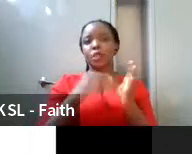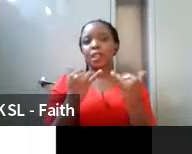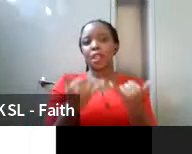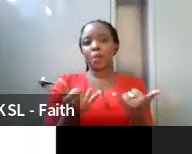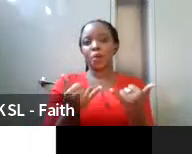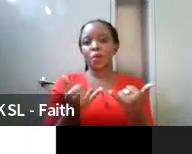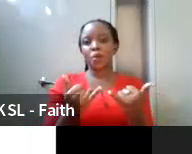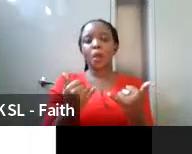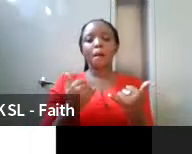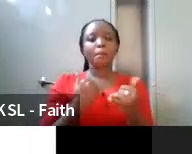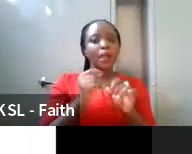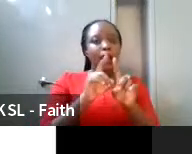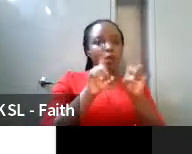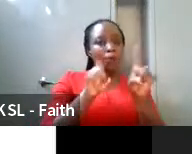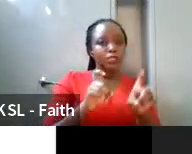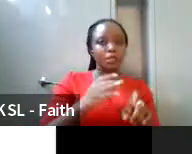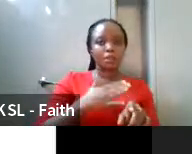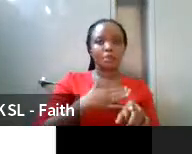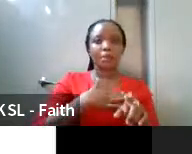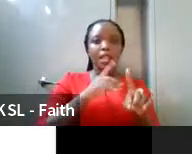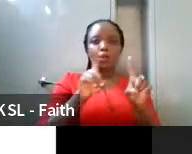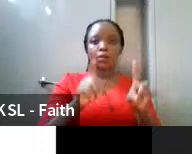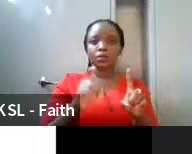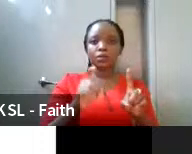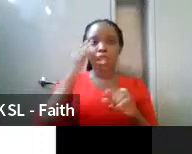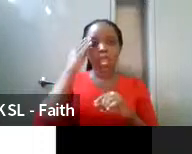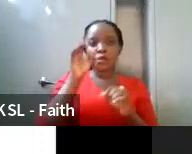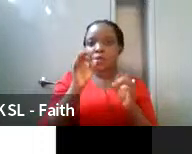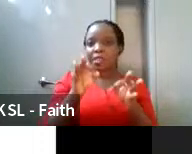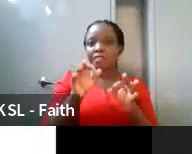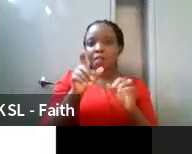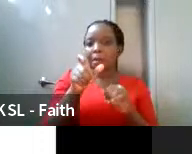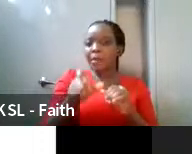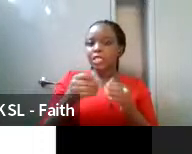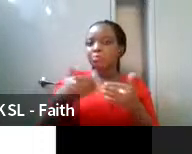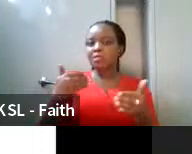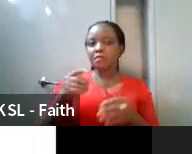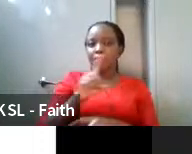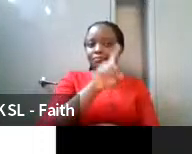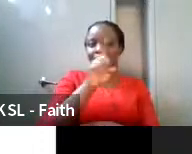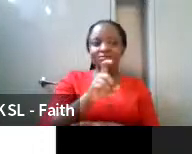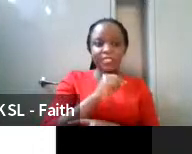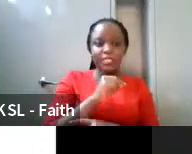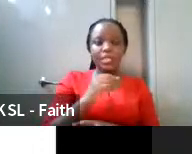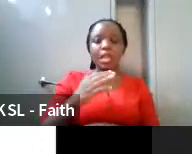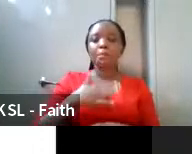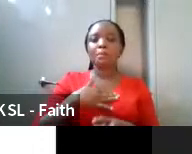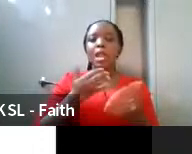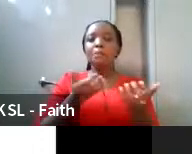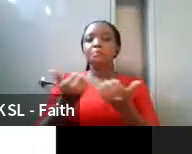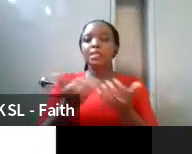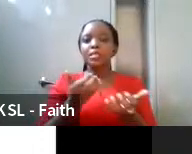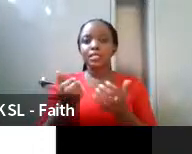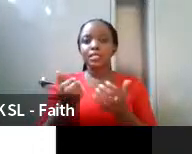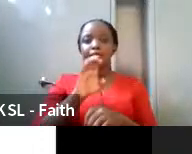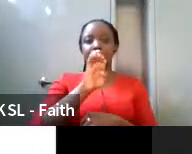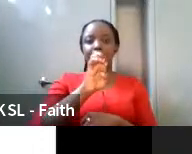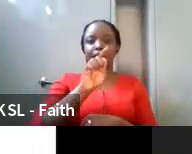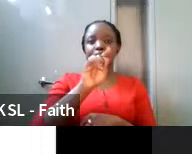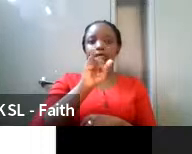Now, my question was, I don't know if maybe somebody has asked this question. My business is eTIMS